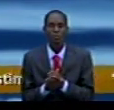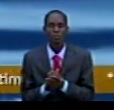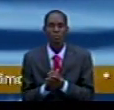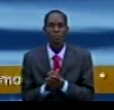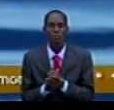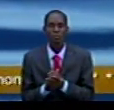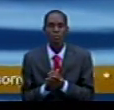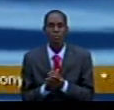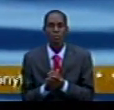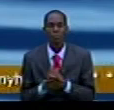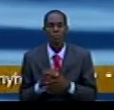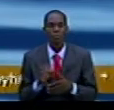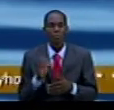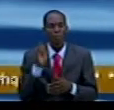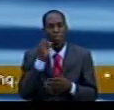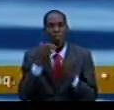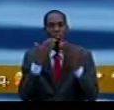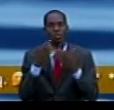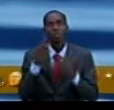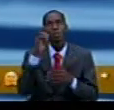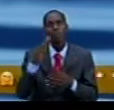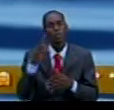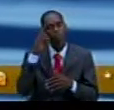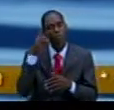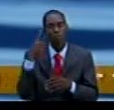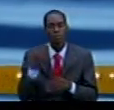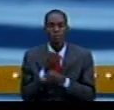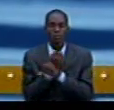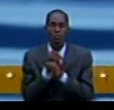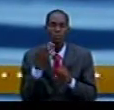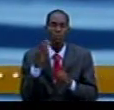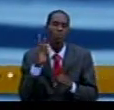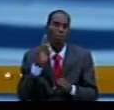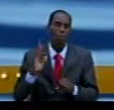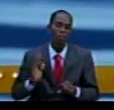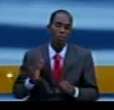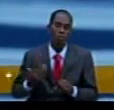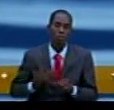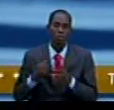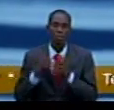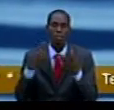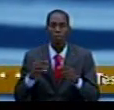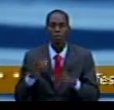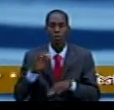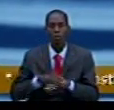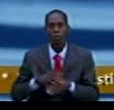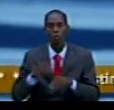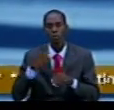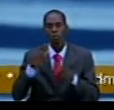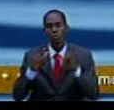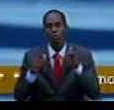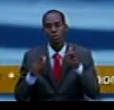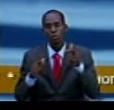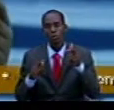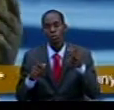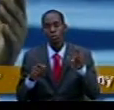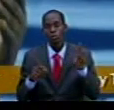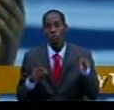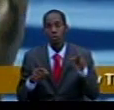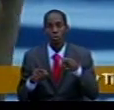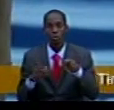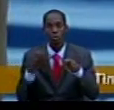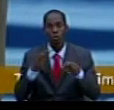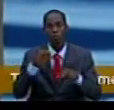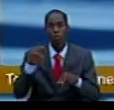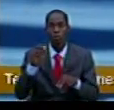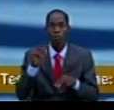I thank God for the salvation of my soul. It happened on 22nd of January. I woke up and